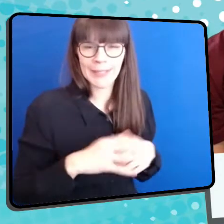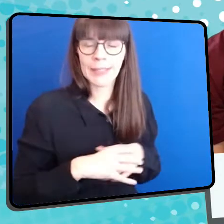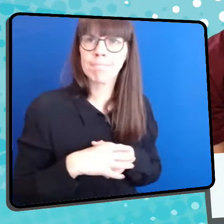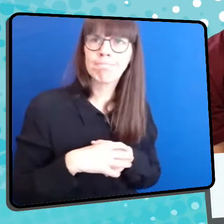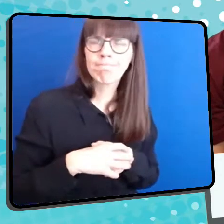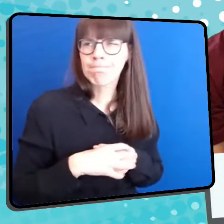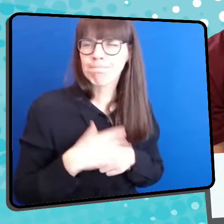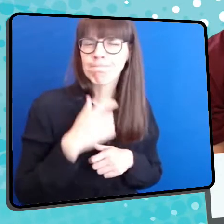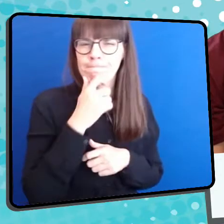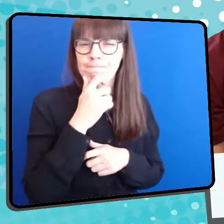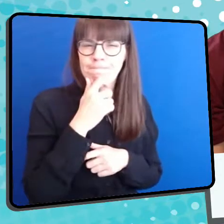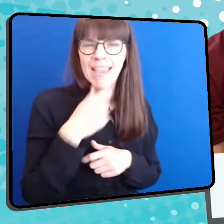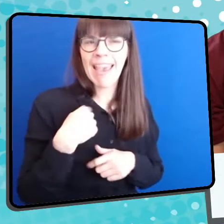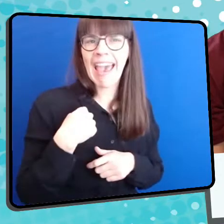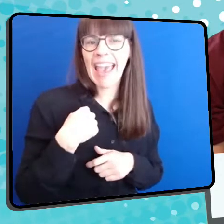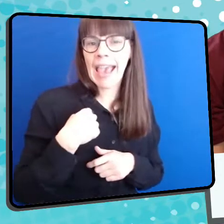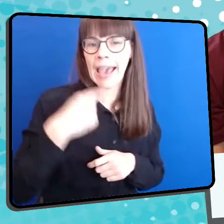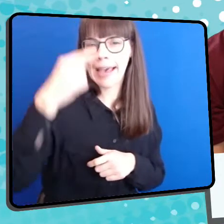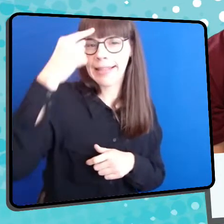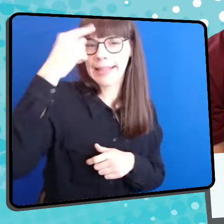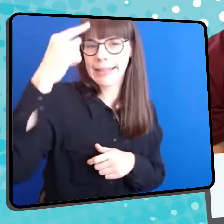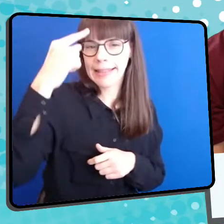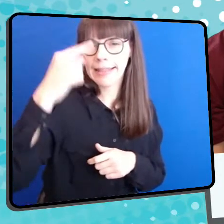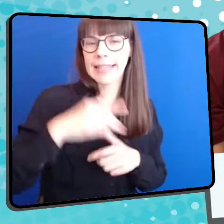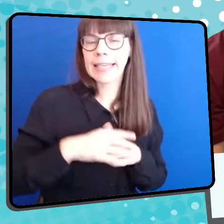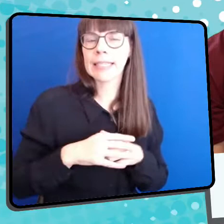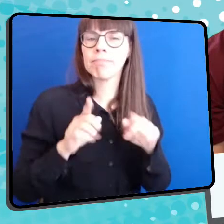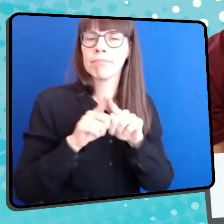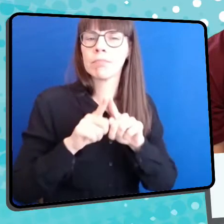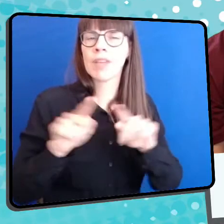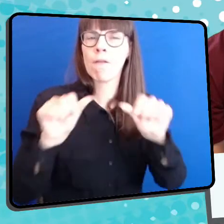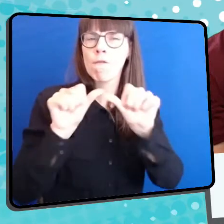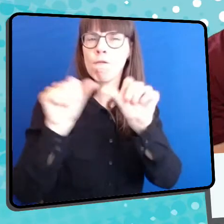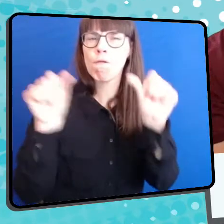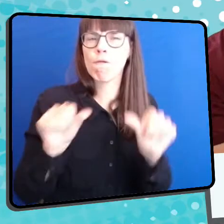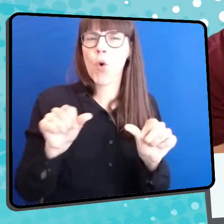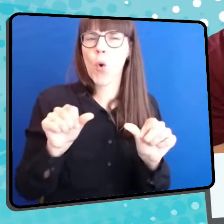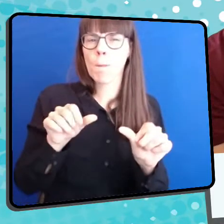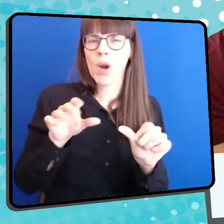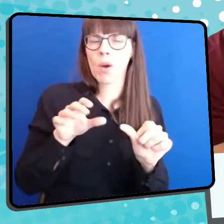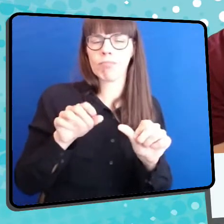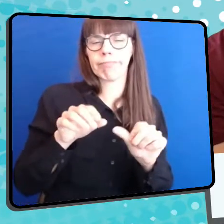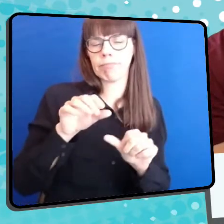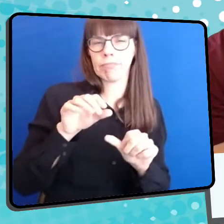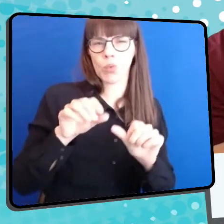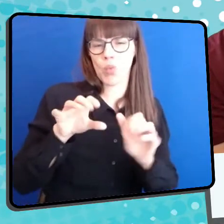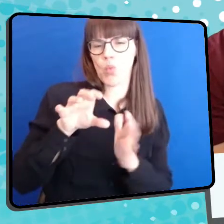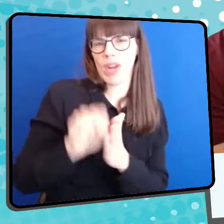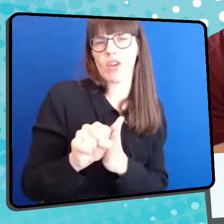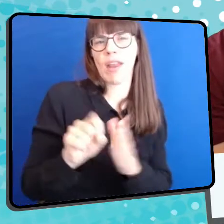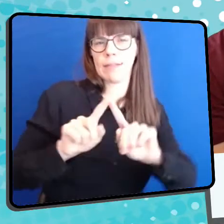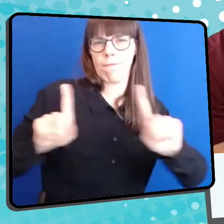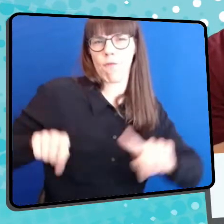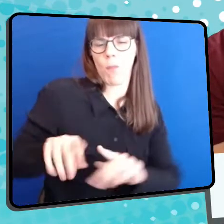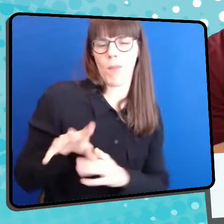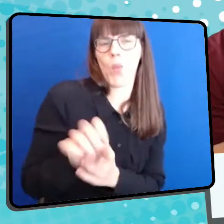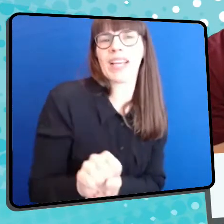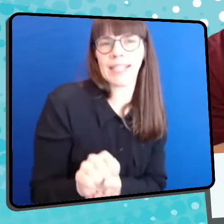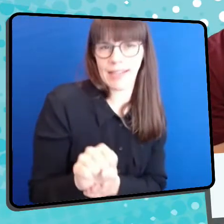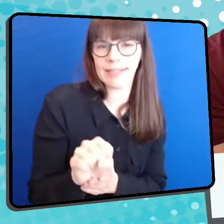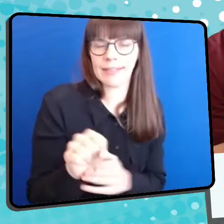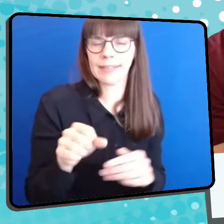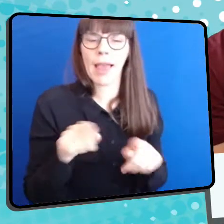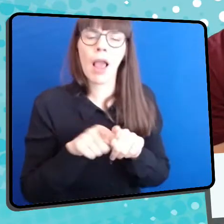I think it was something about the form recognizer, just the new cool things, new previews and stuff are announced about it. So it's kind of just messing around